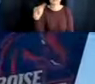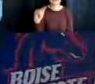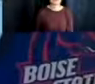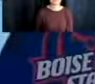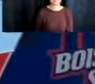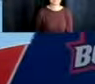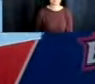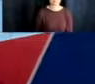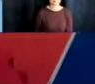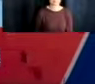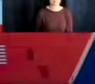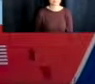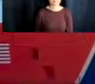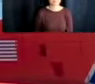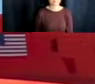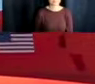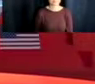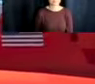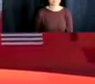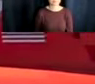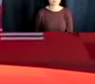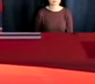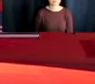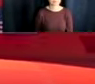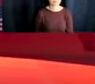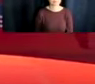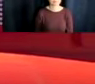So then the luggage goes up and they do that kind of plane. Okay.